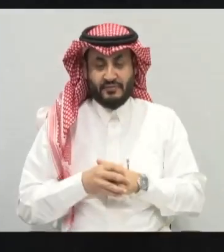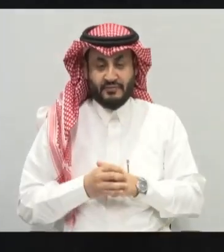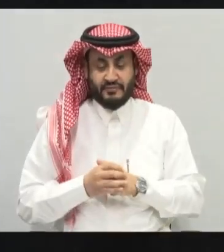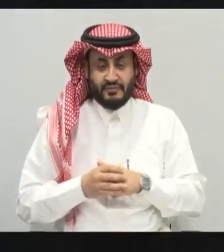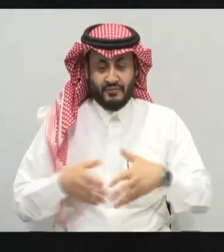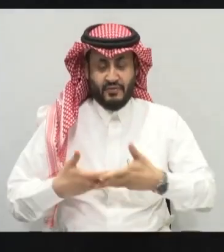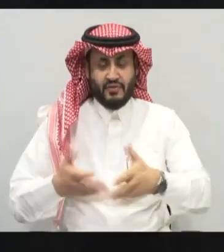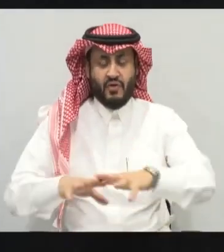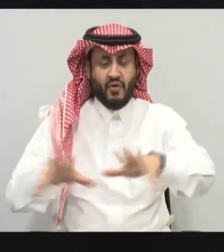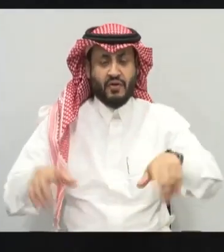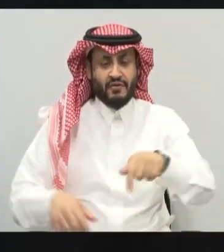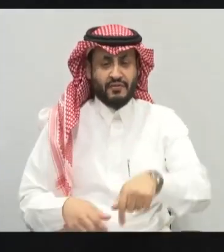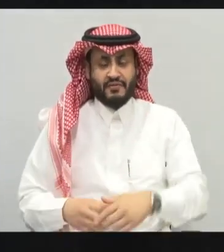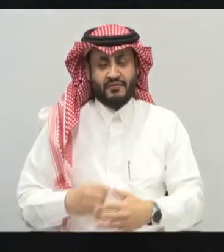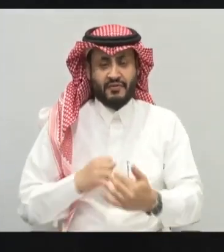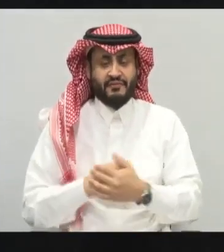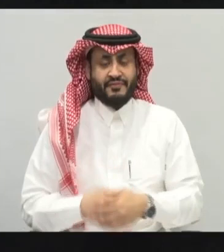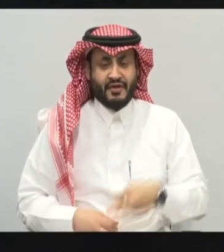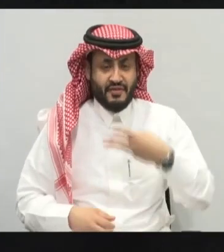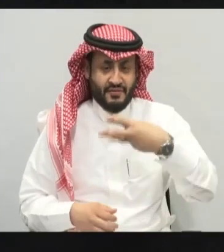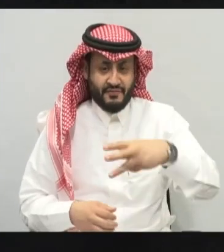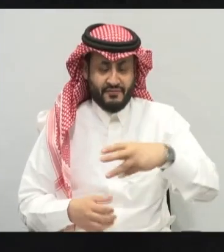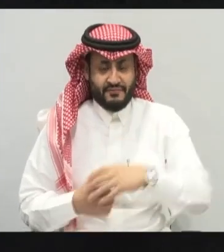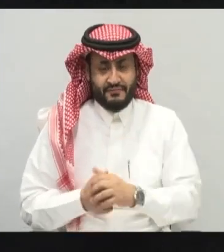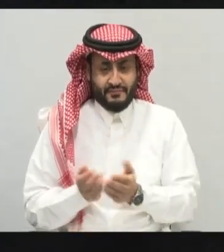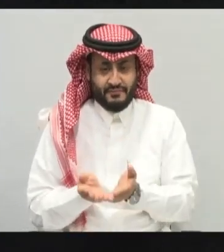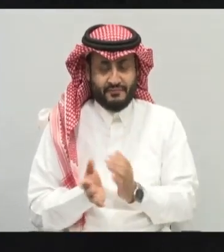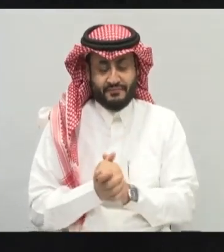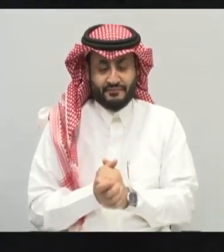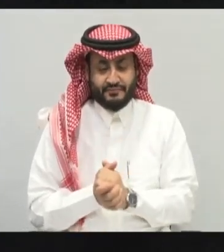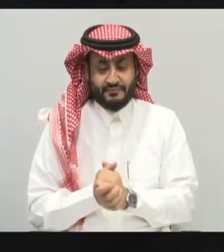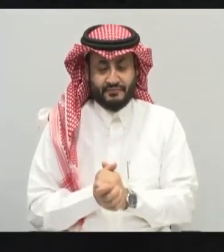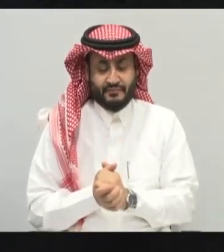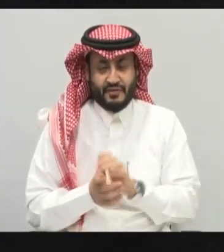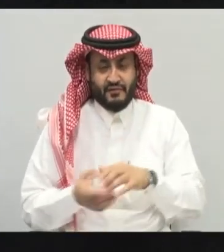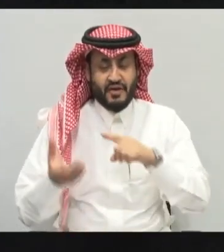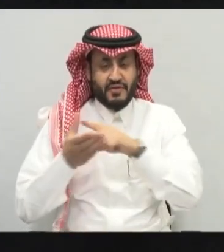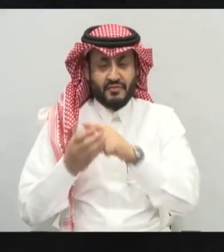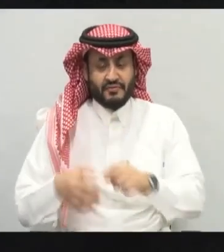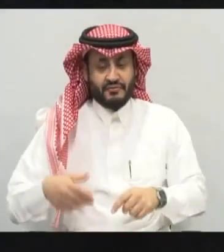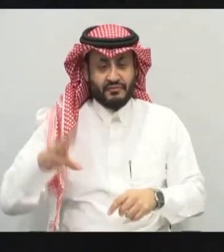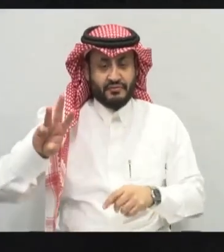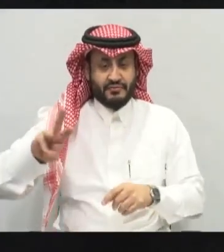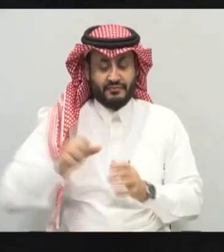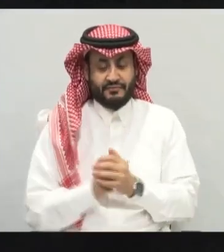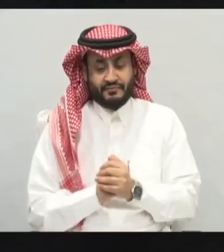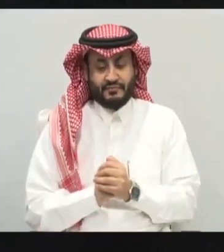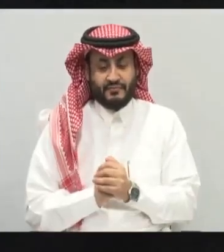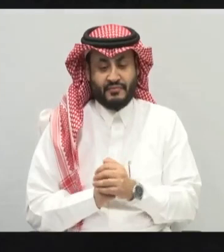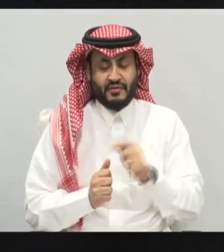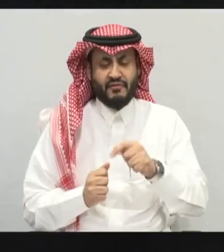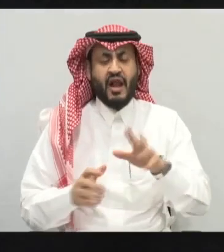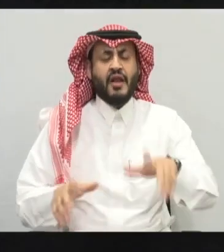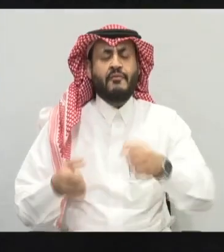welcome everyone in today's class for the third intermediate grade our textbook is super goal six and today we